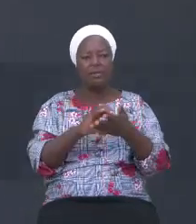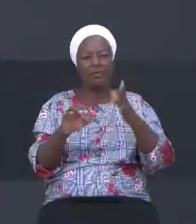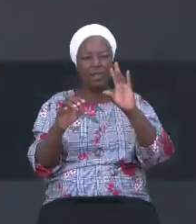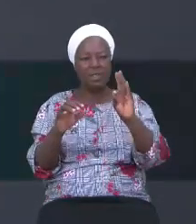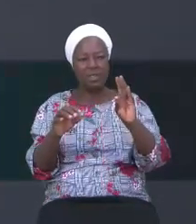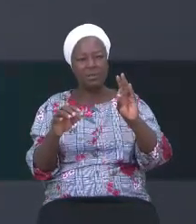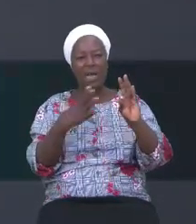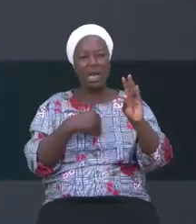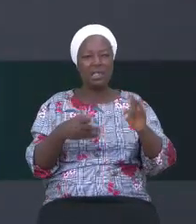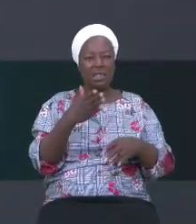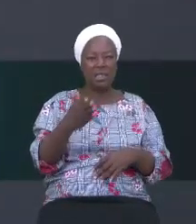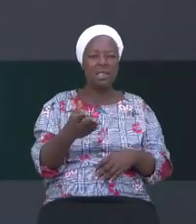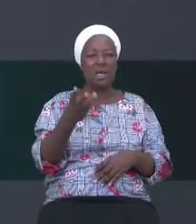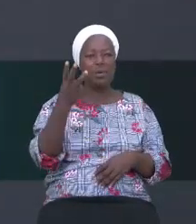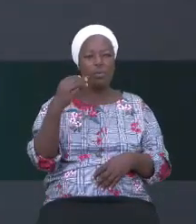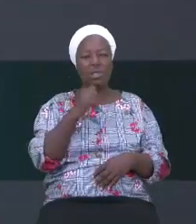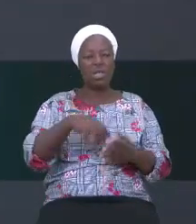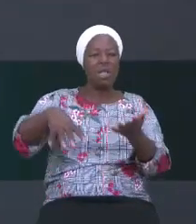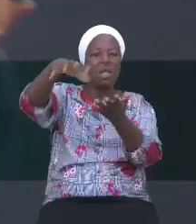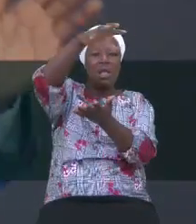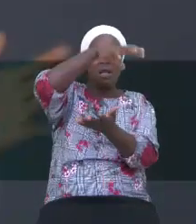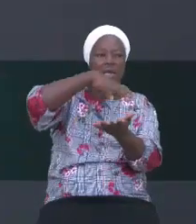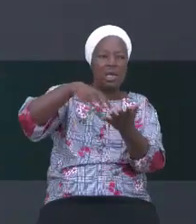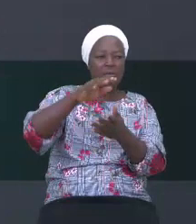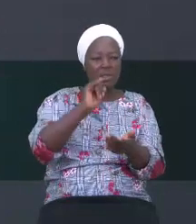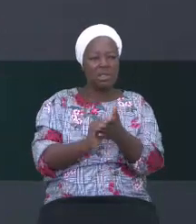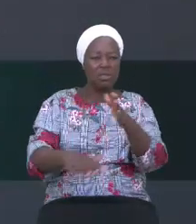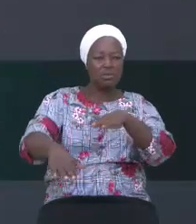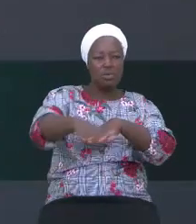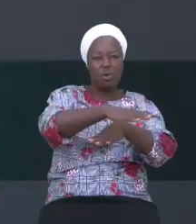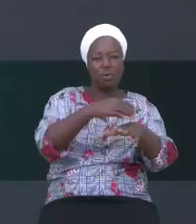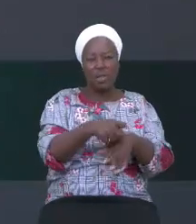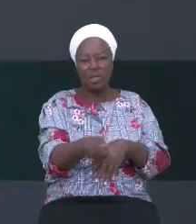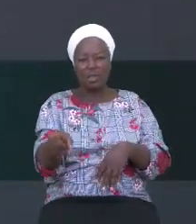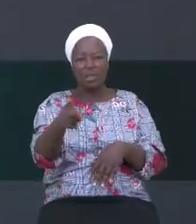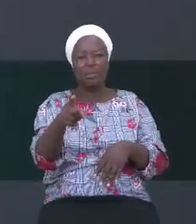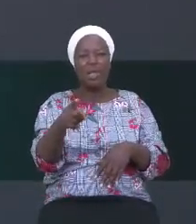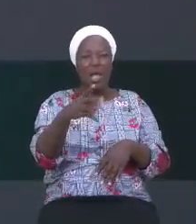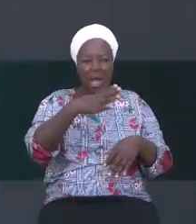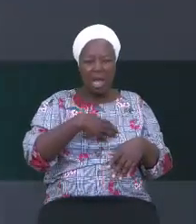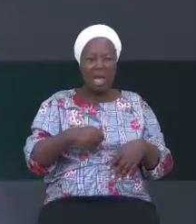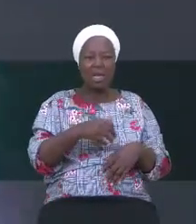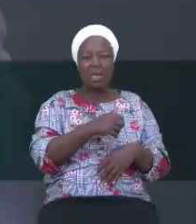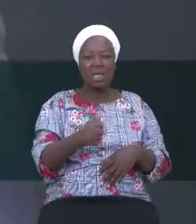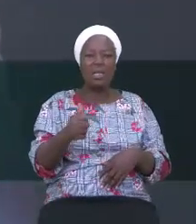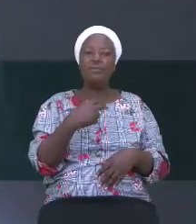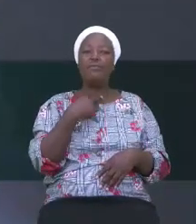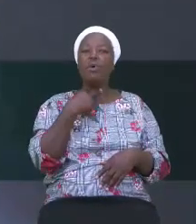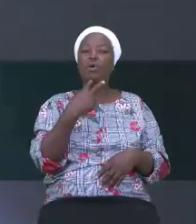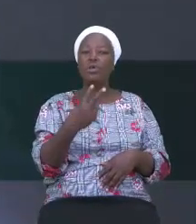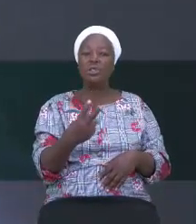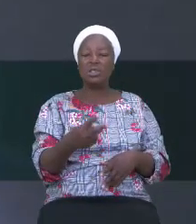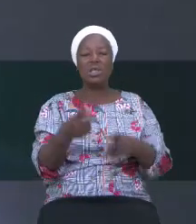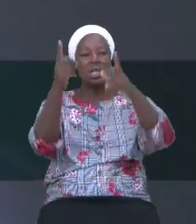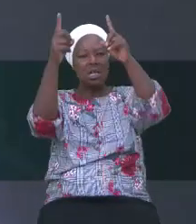in verse 7, and there was a cloud that overshadowed them, and a